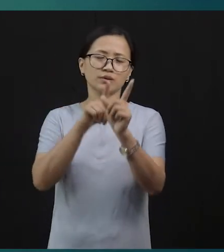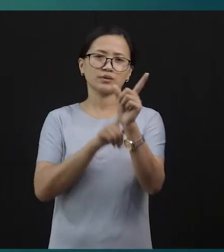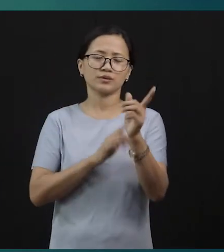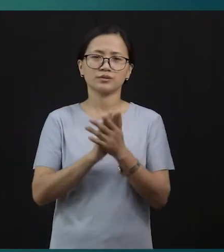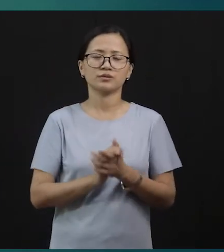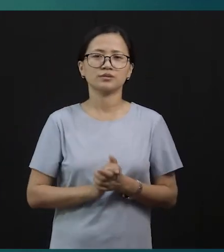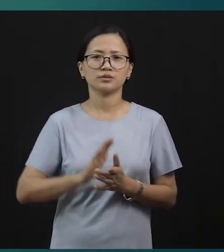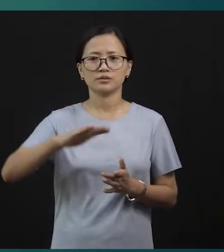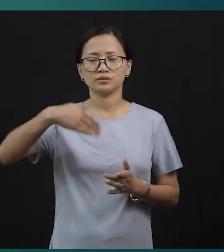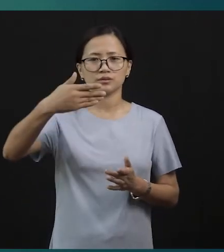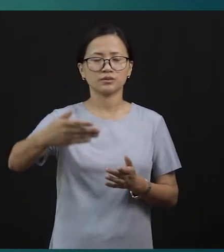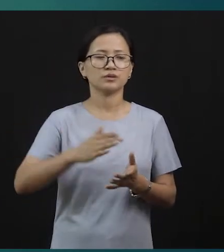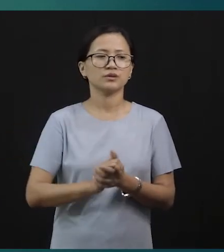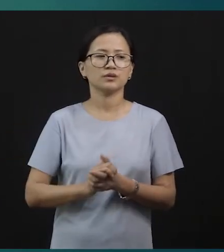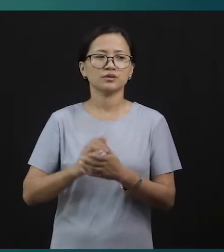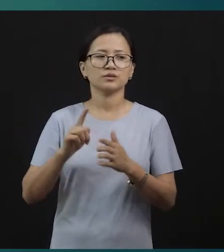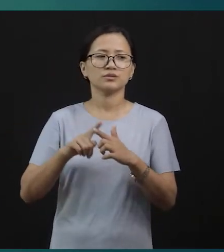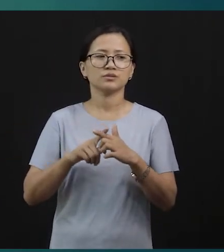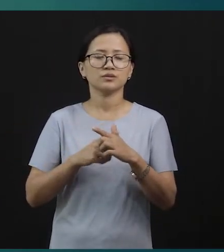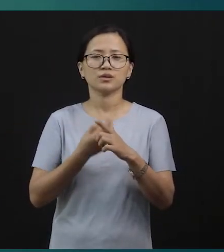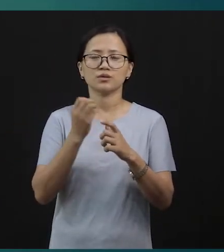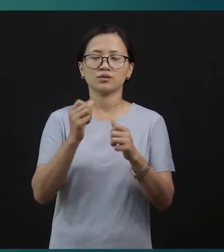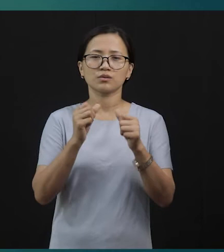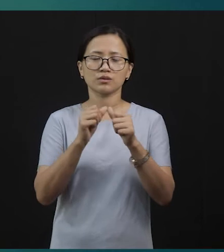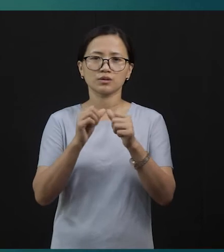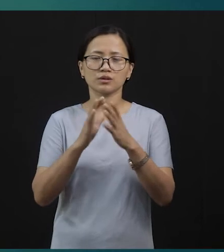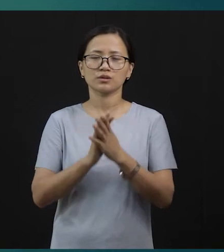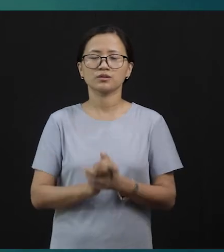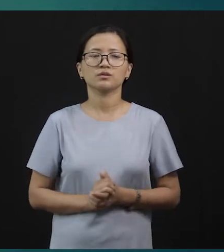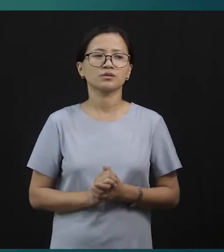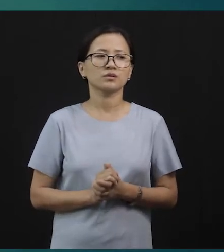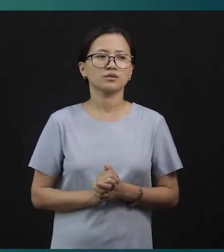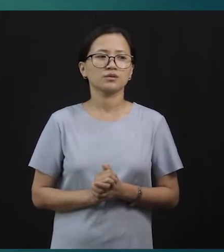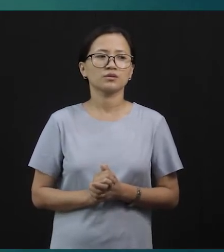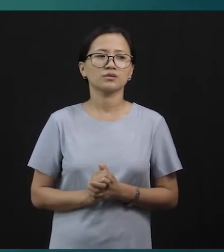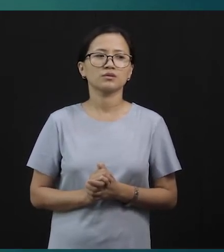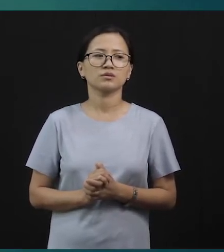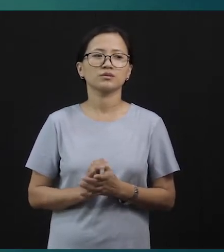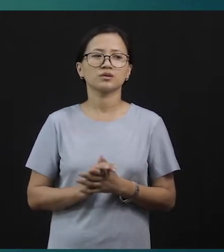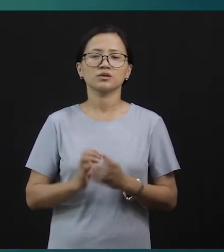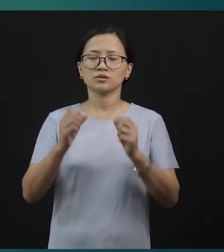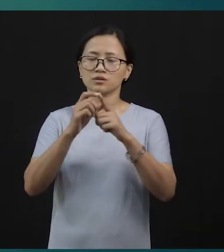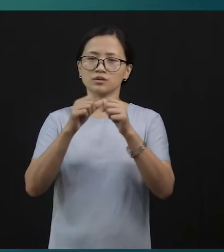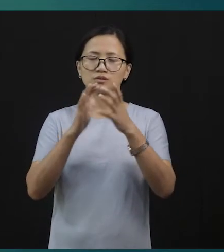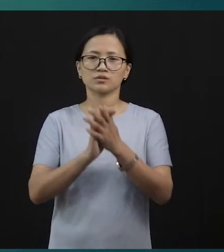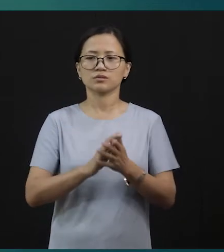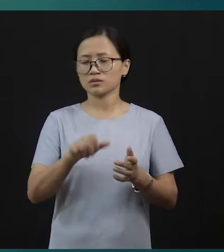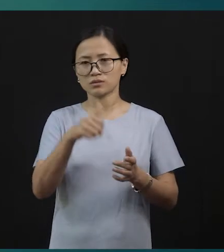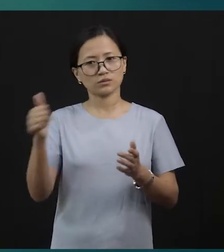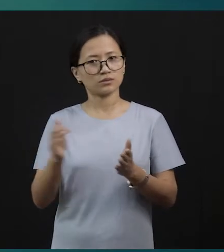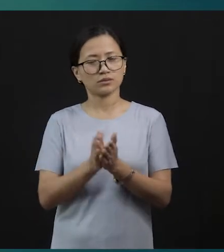this, Jauda Nova arrived, found the letter. Jauda Nova is also another sailor, okay? He was